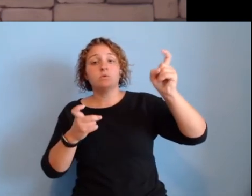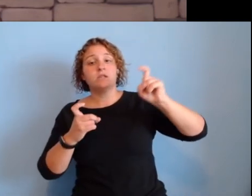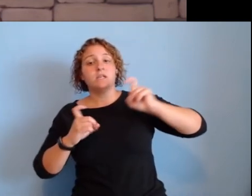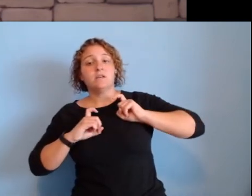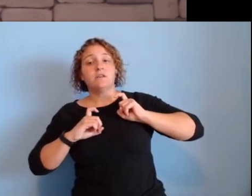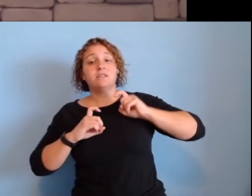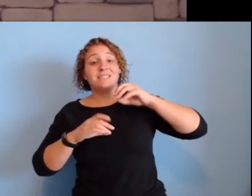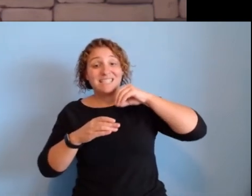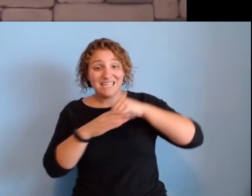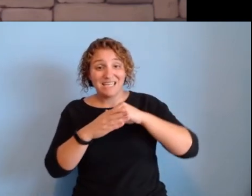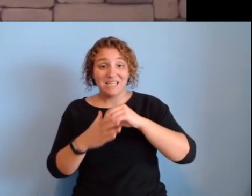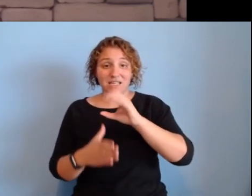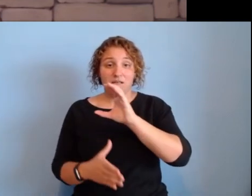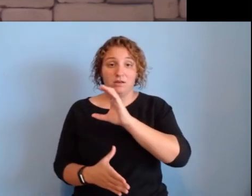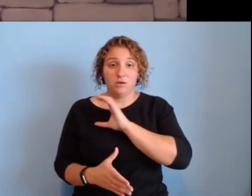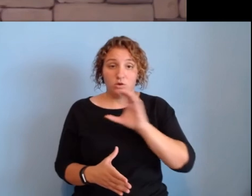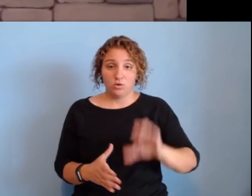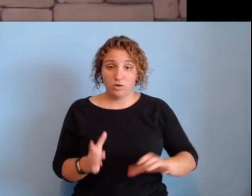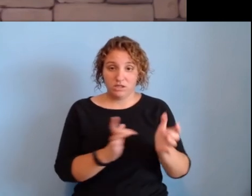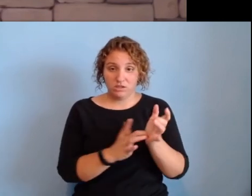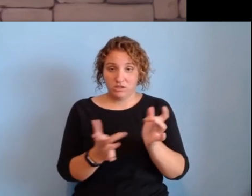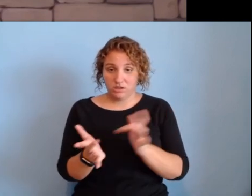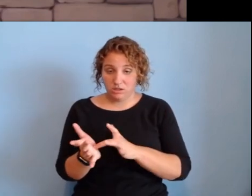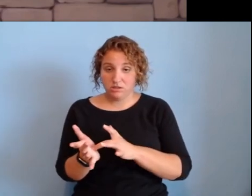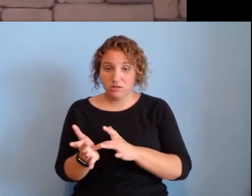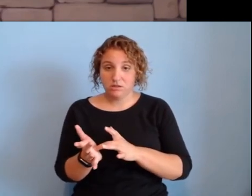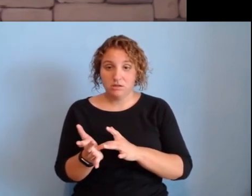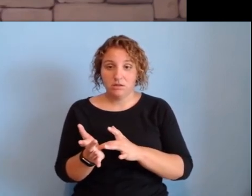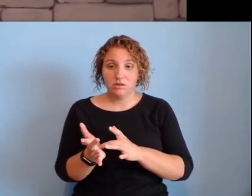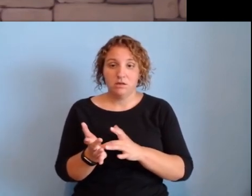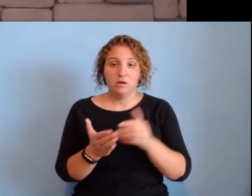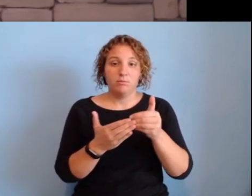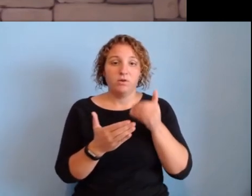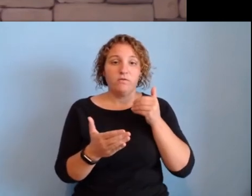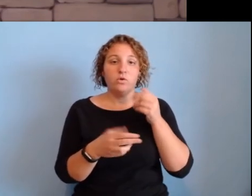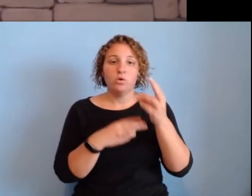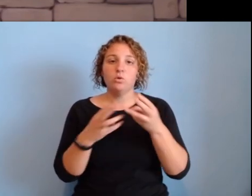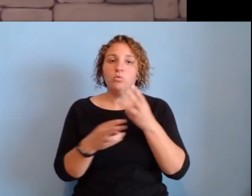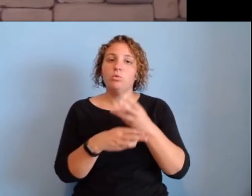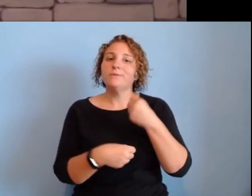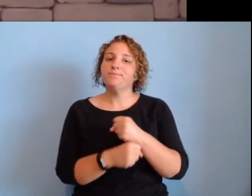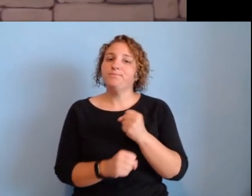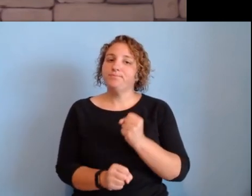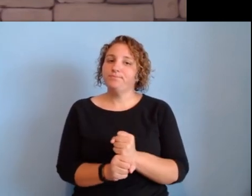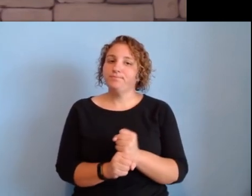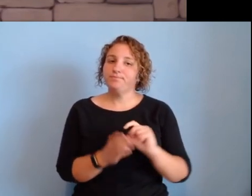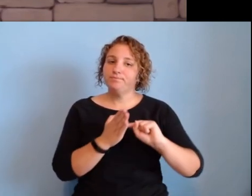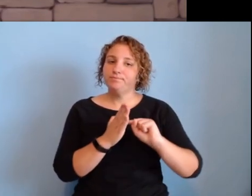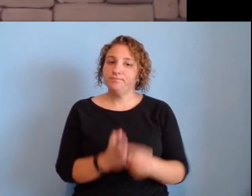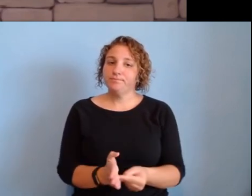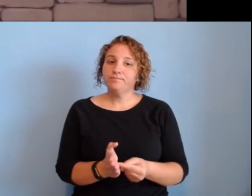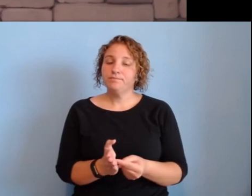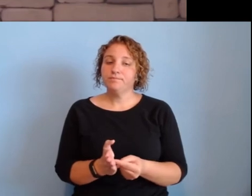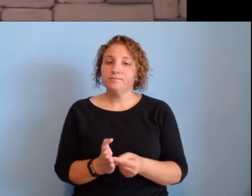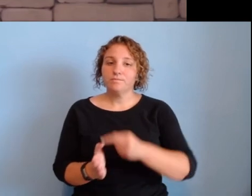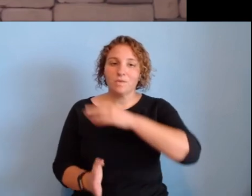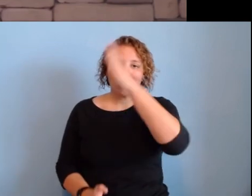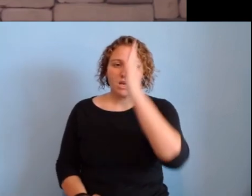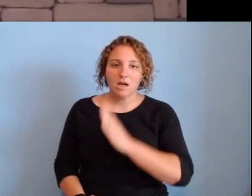Christ Jesus. given us in Christ Jesus before the world began. He's always known about you.